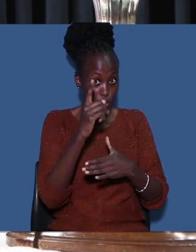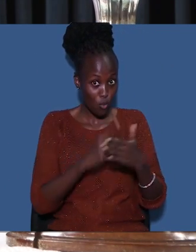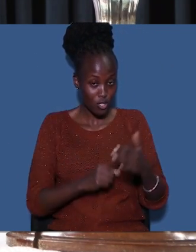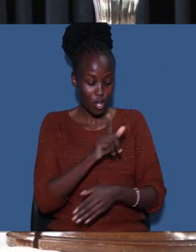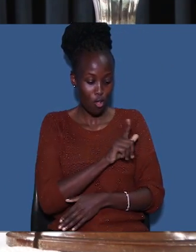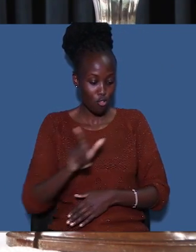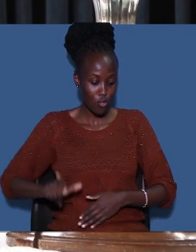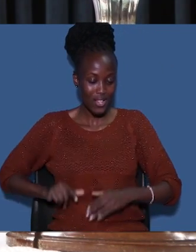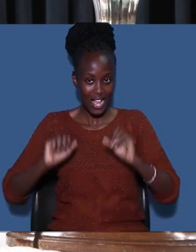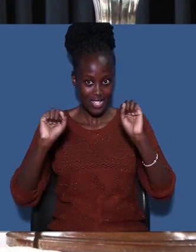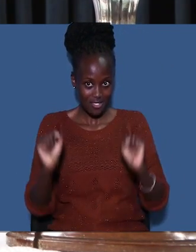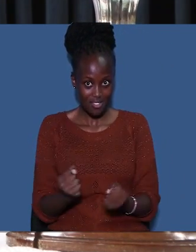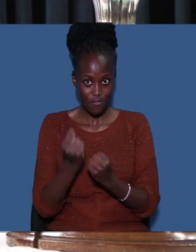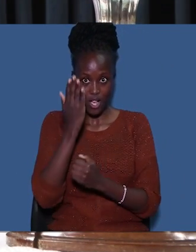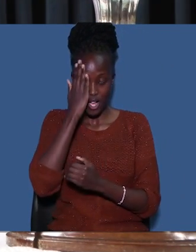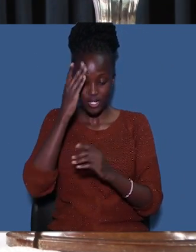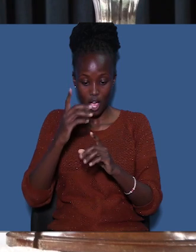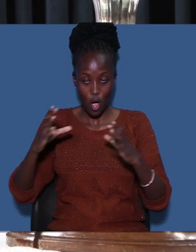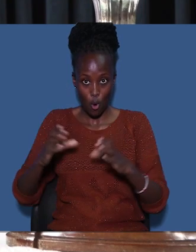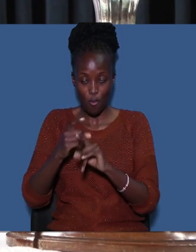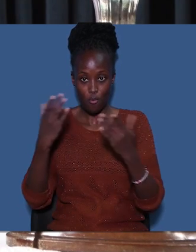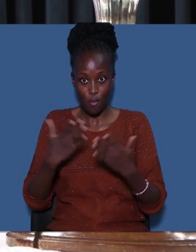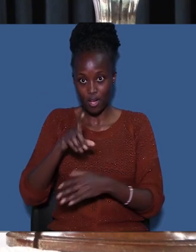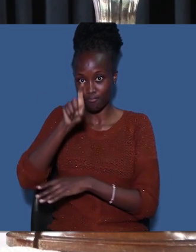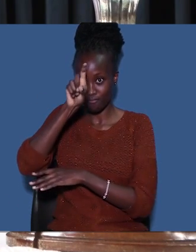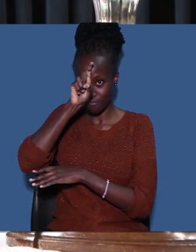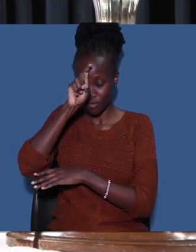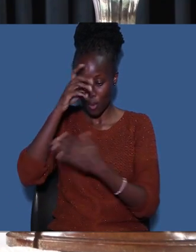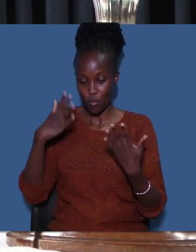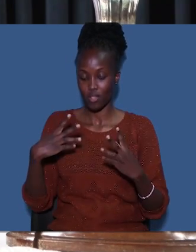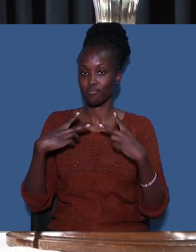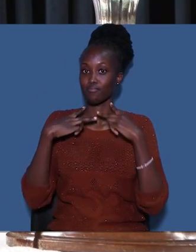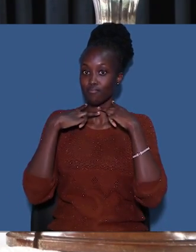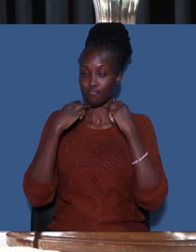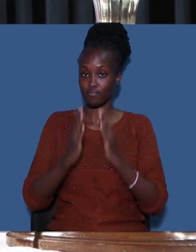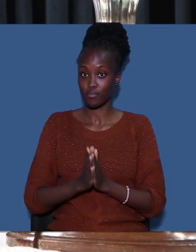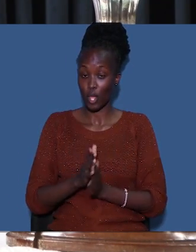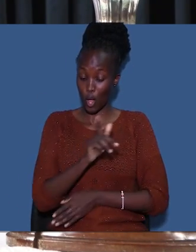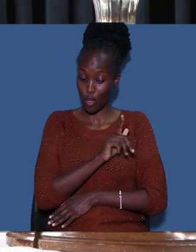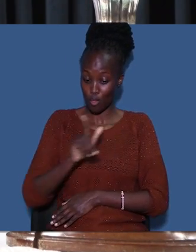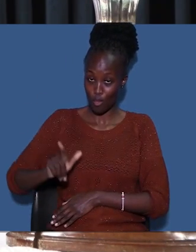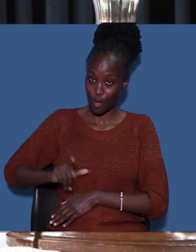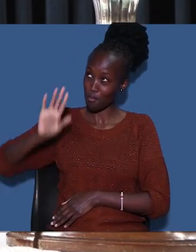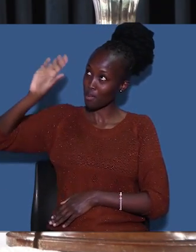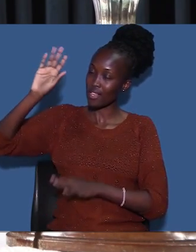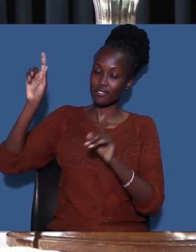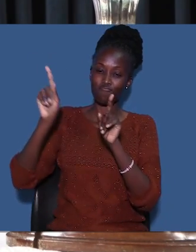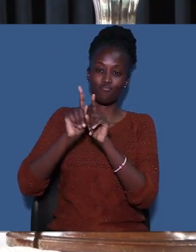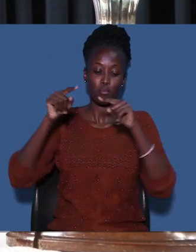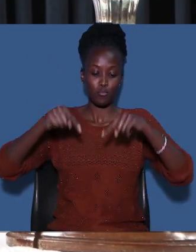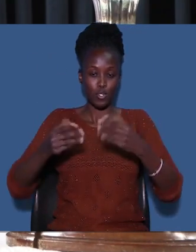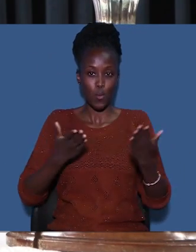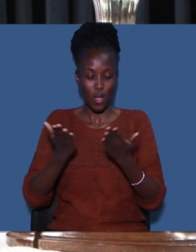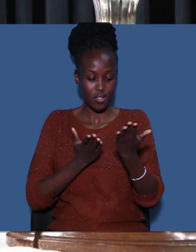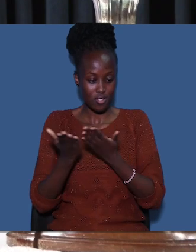them from slavery in Egypt. This is the same God that we serve today. He is love and is with us wherever we